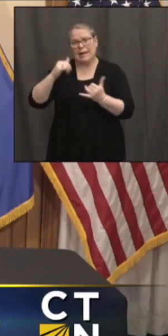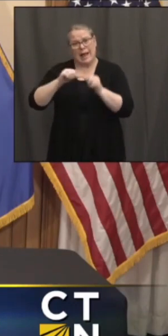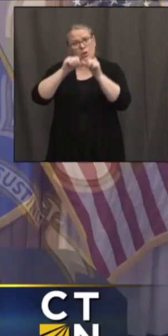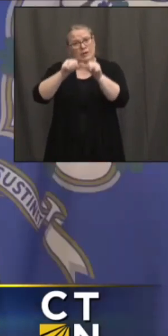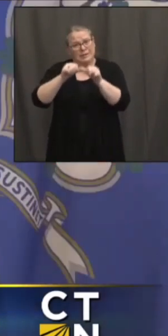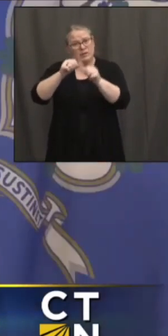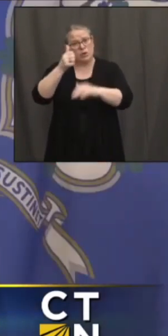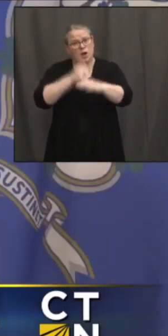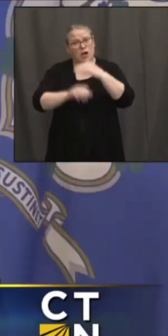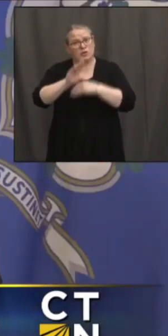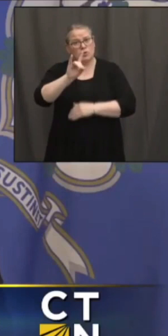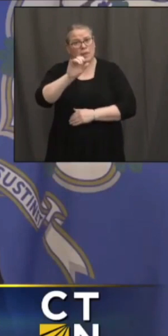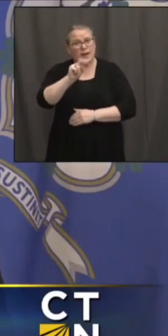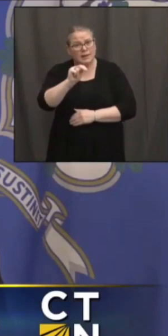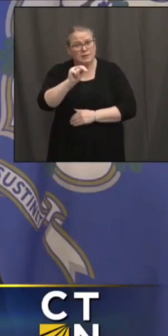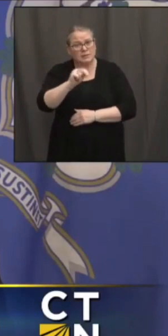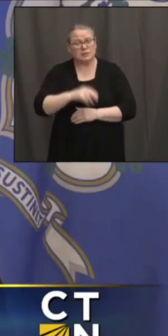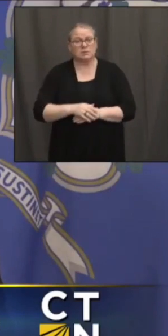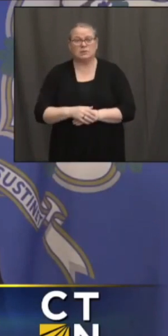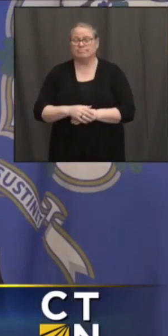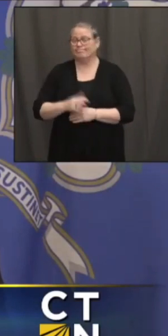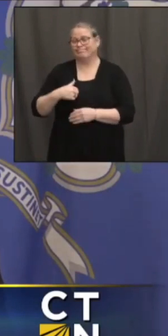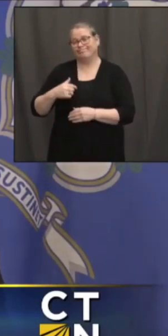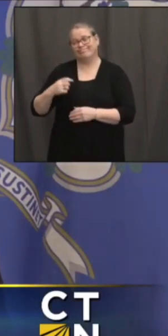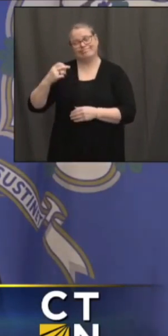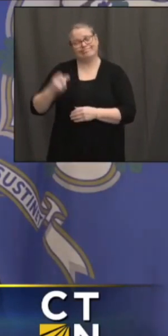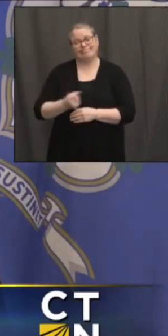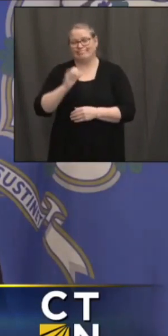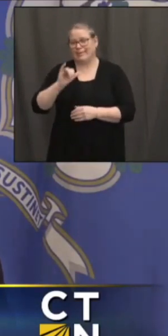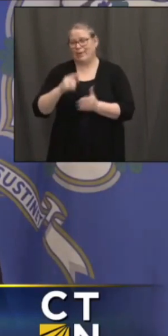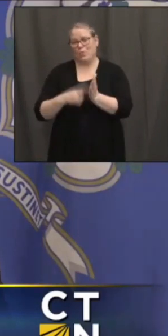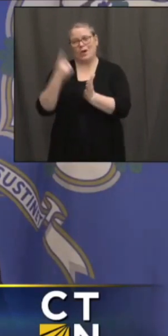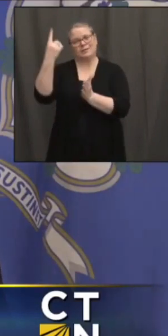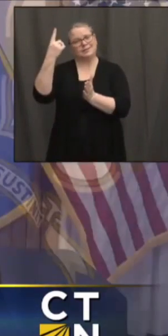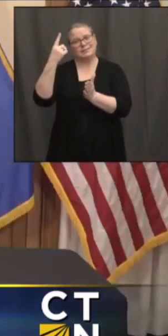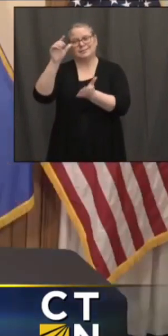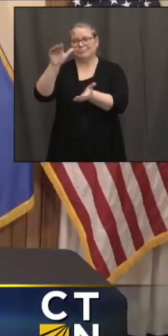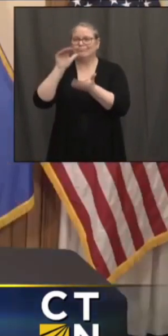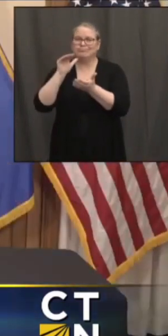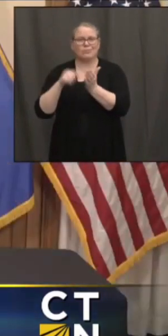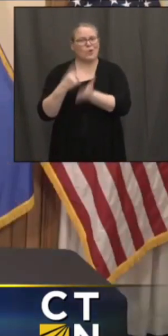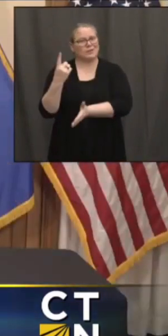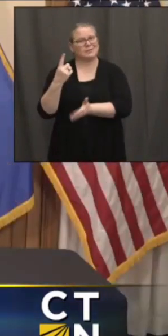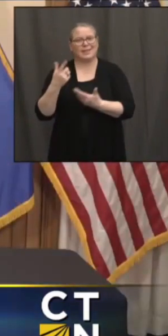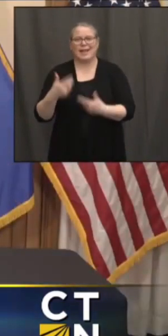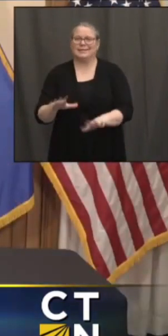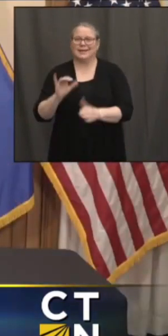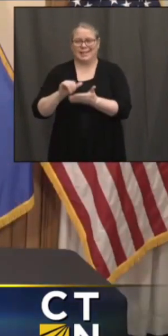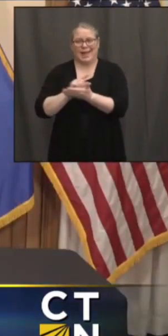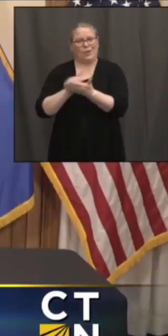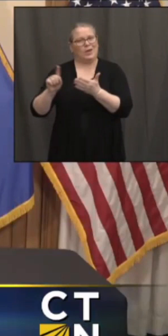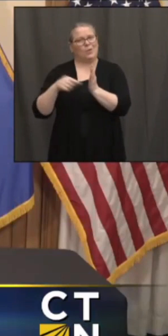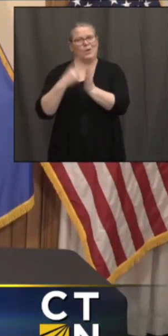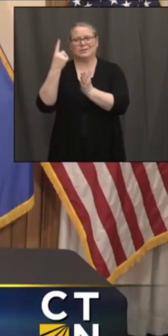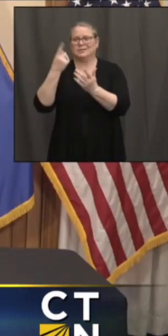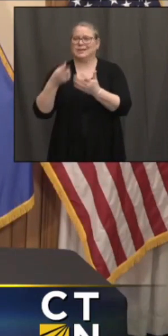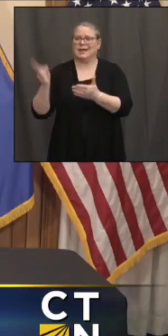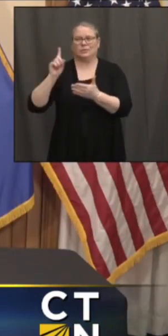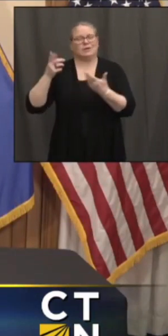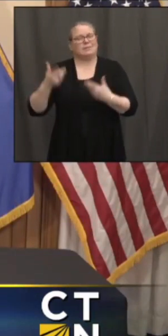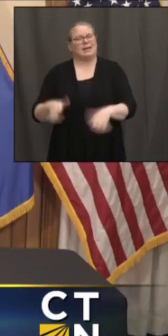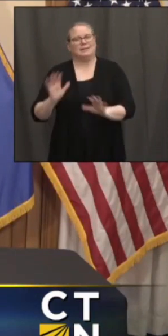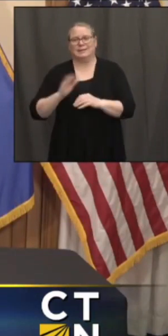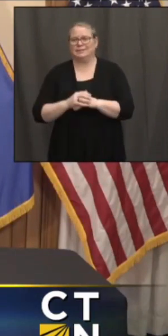afraid, Julia, it was a one-shot deal. We got it for just that 1 week. Okay, got it. And then switching gears a little bit, I know that in